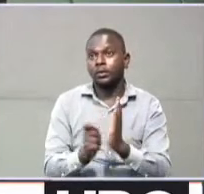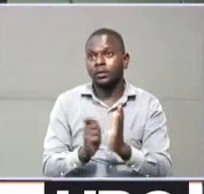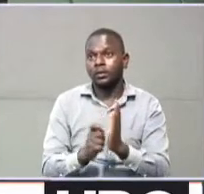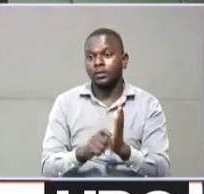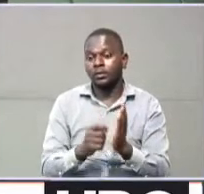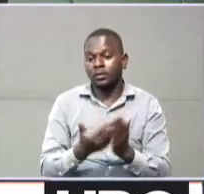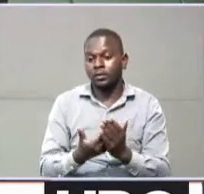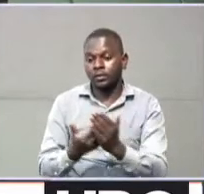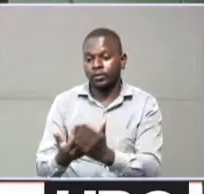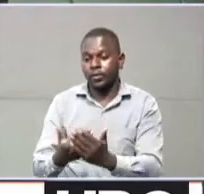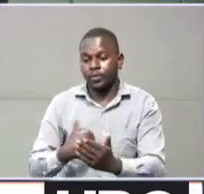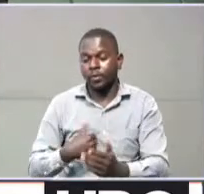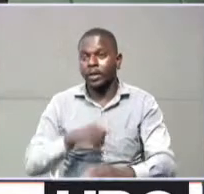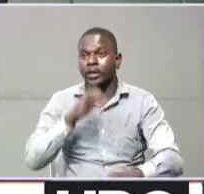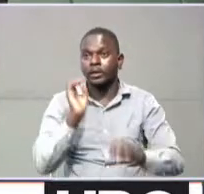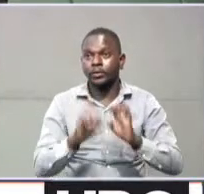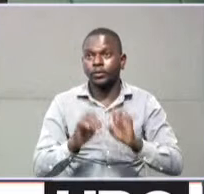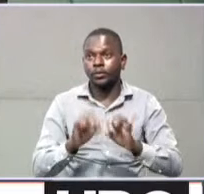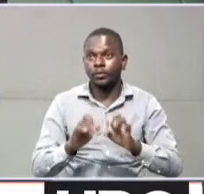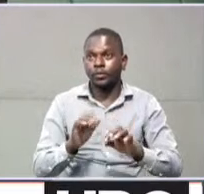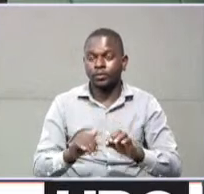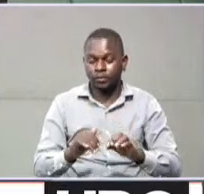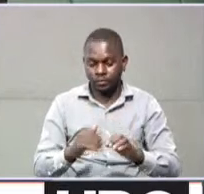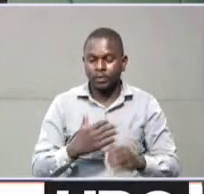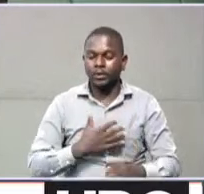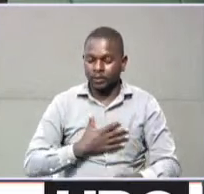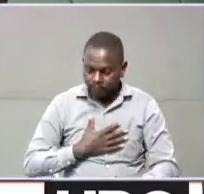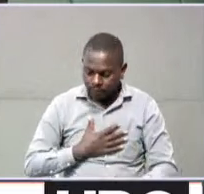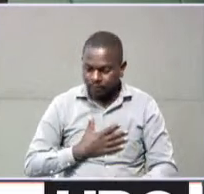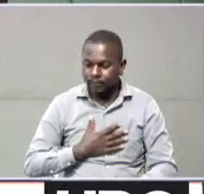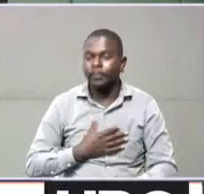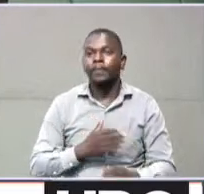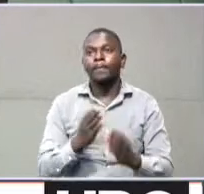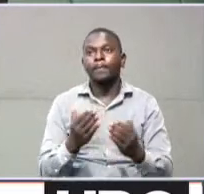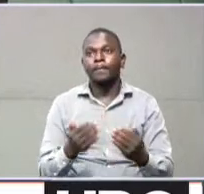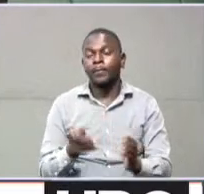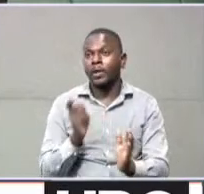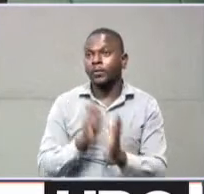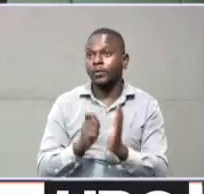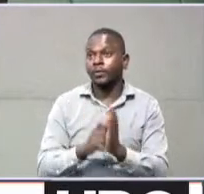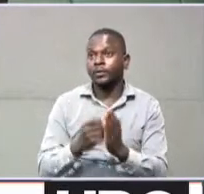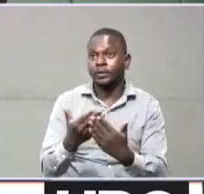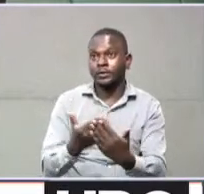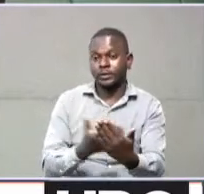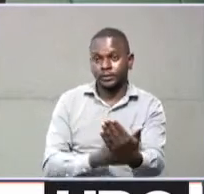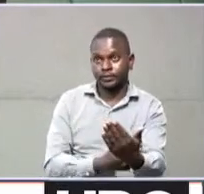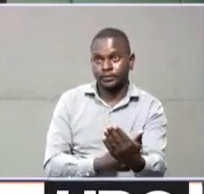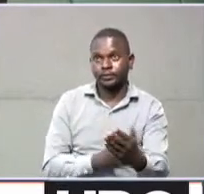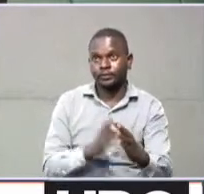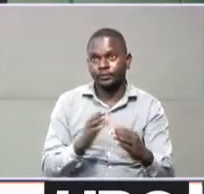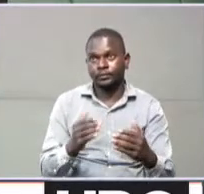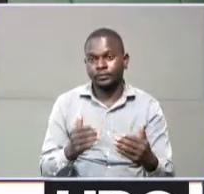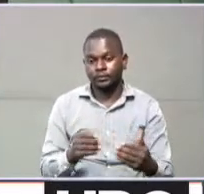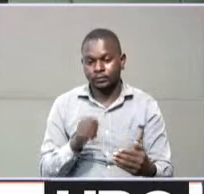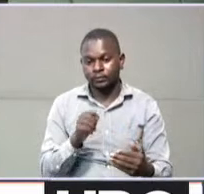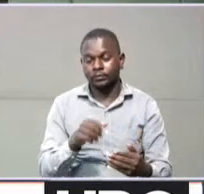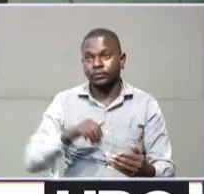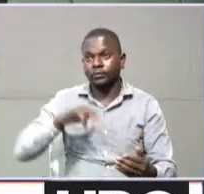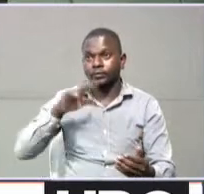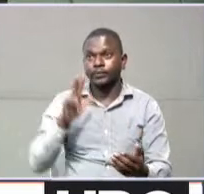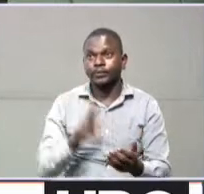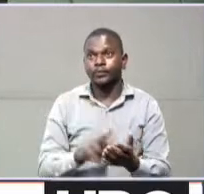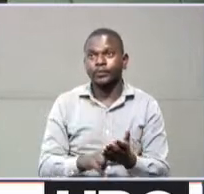submitted my office which you did yes okay so since it is a written statement and i have and i approve